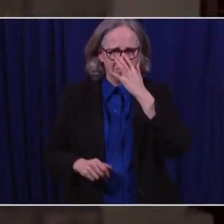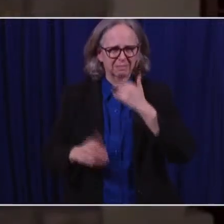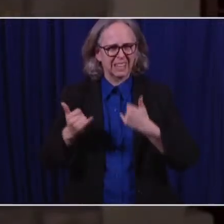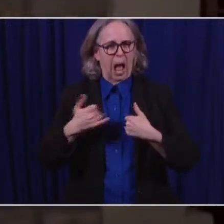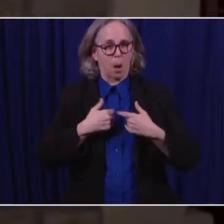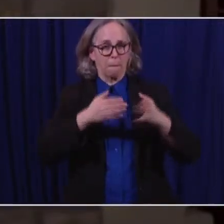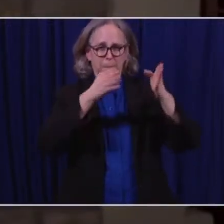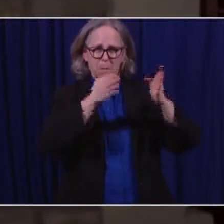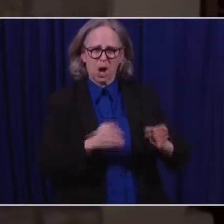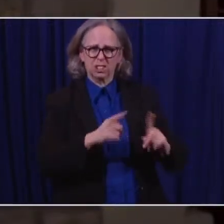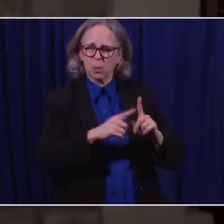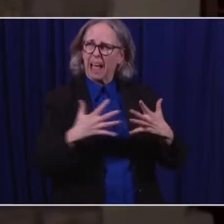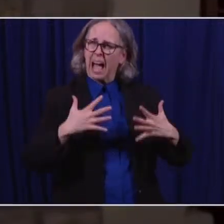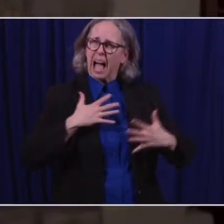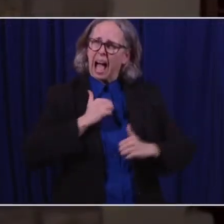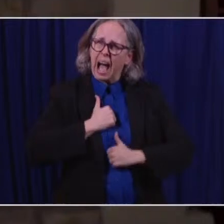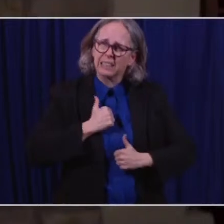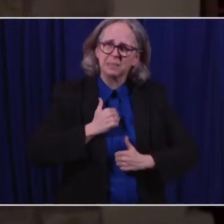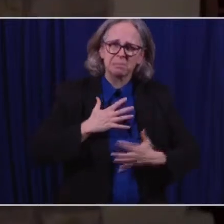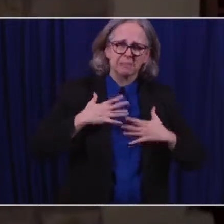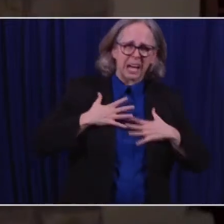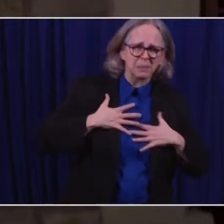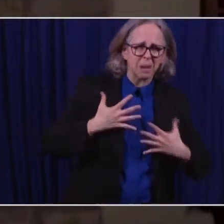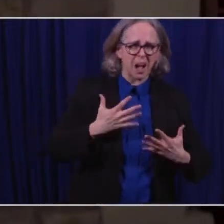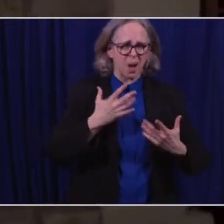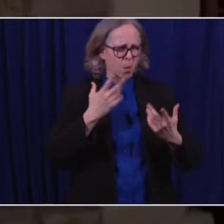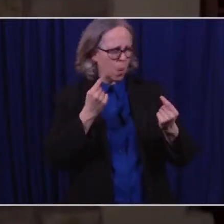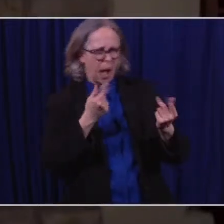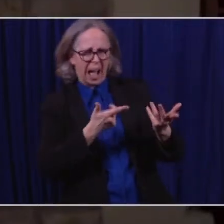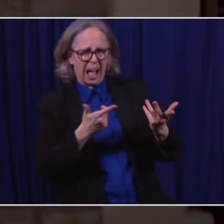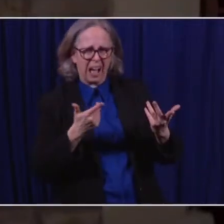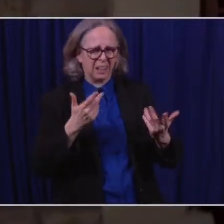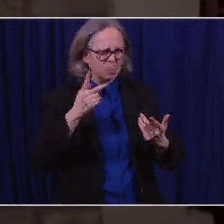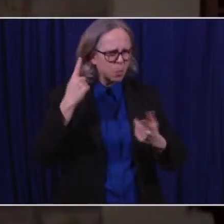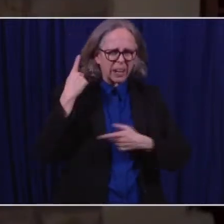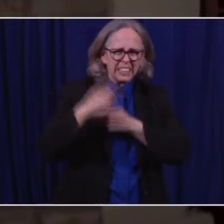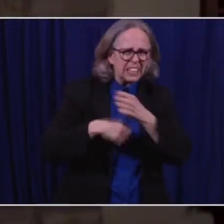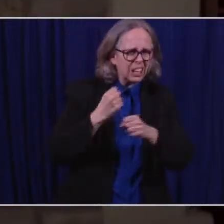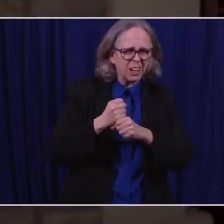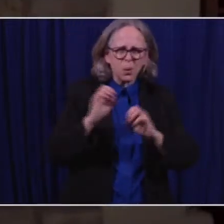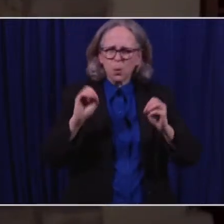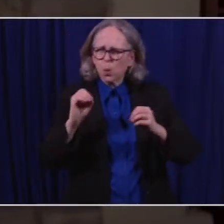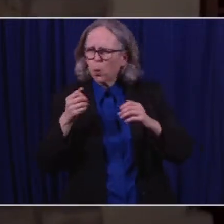is to have been hospitalized in the past year. And let me just say, I have asthma.